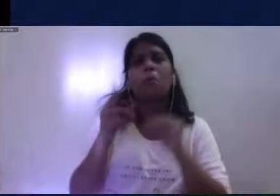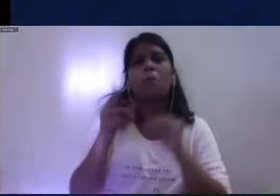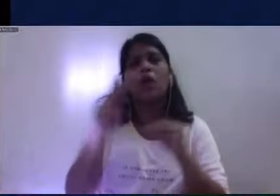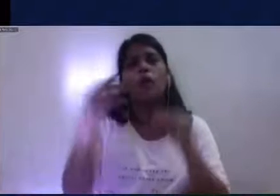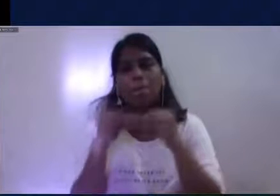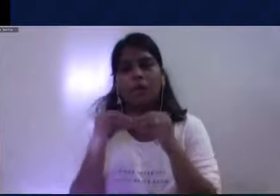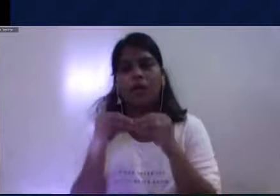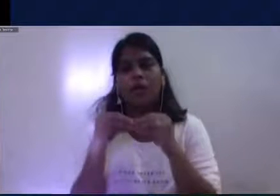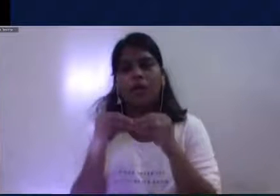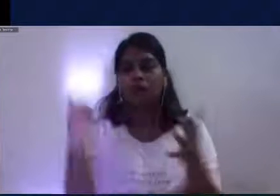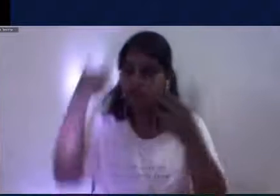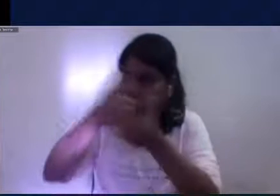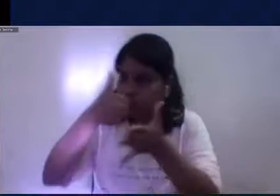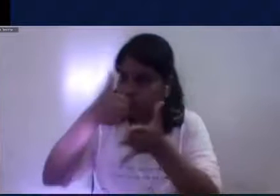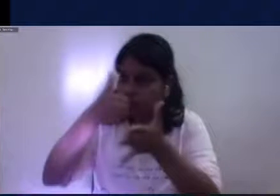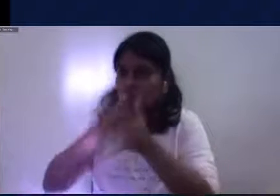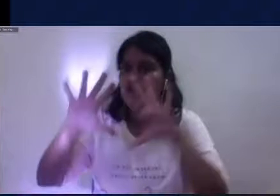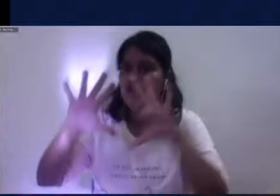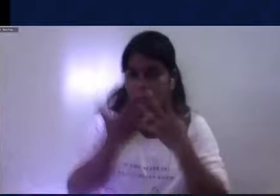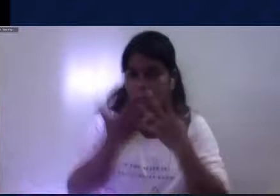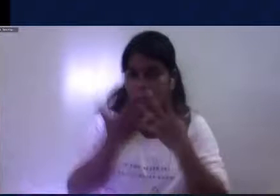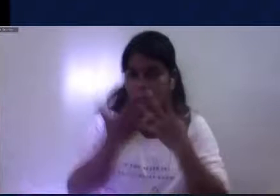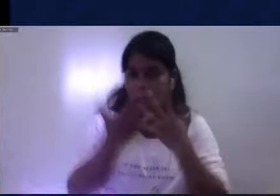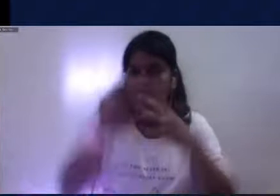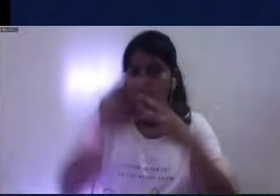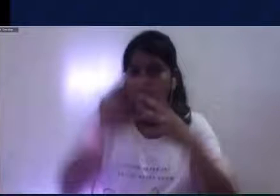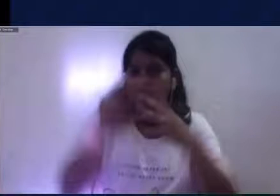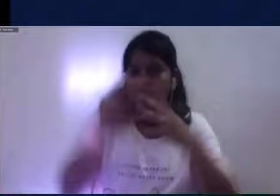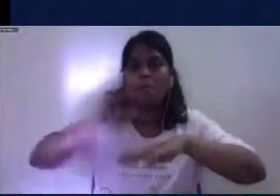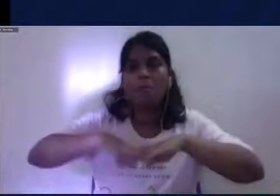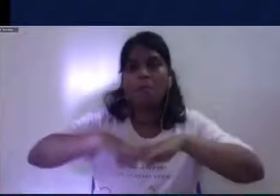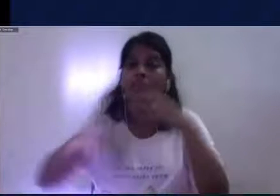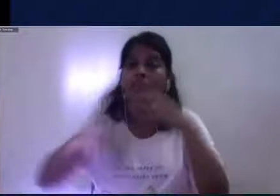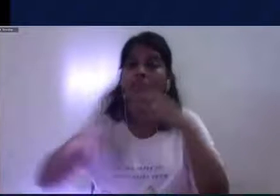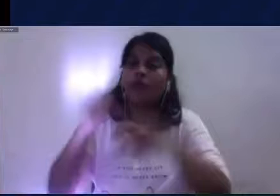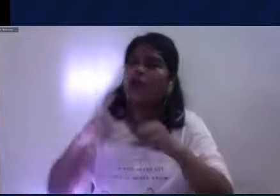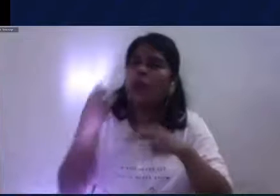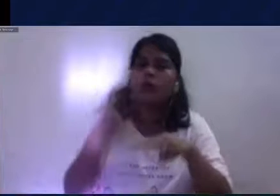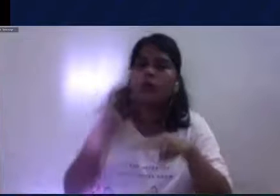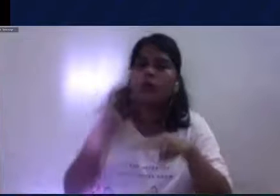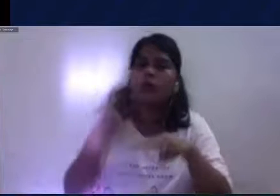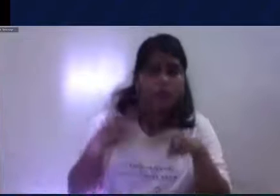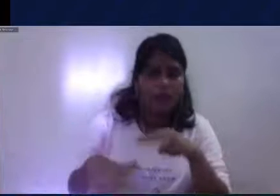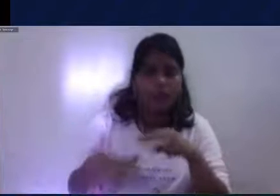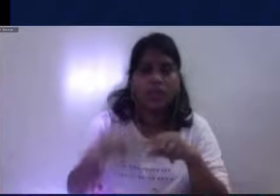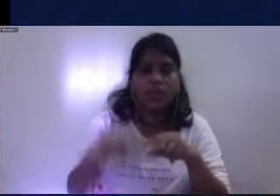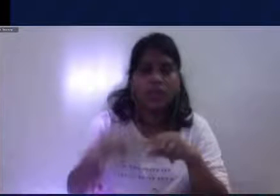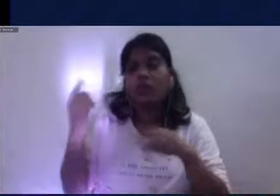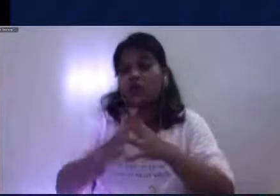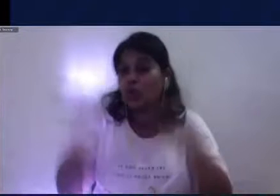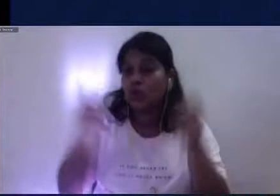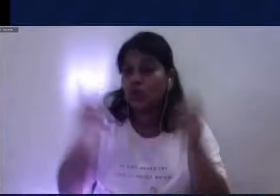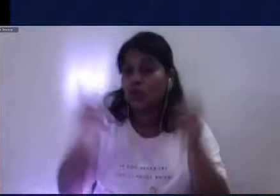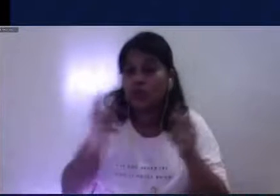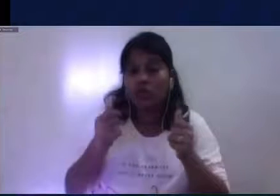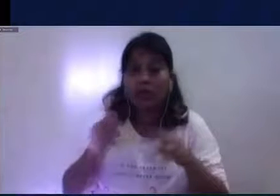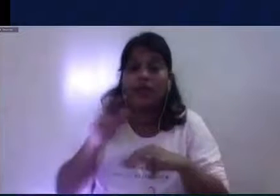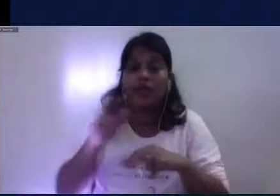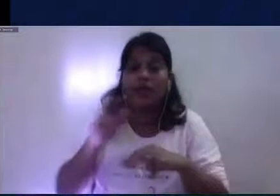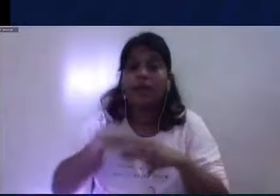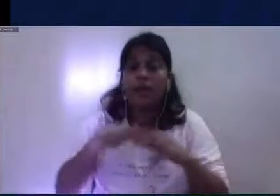of reach out to the globe as the market. They were not spending huge money on marketing, promotion,